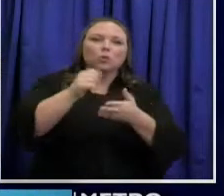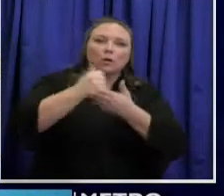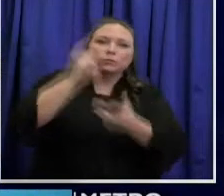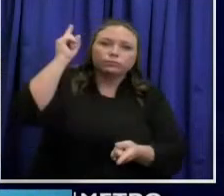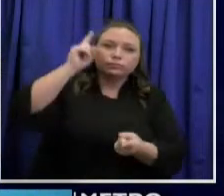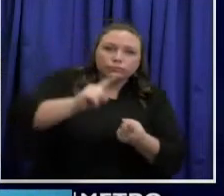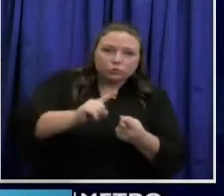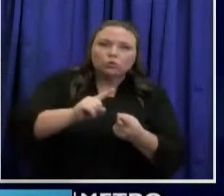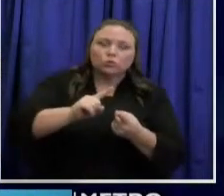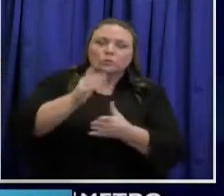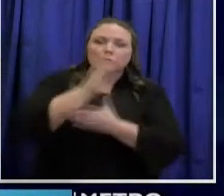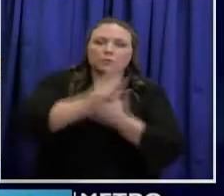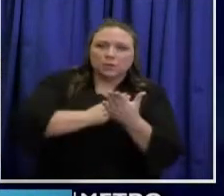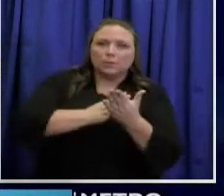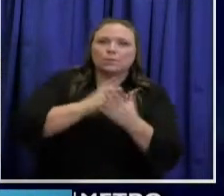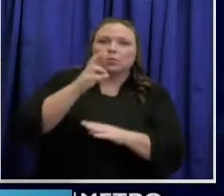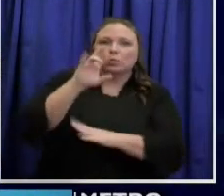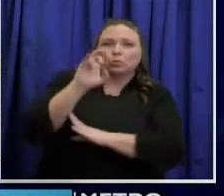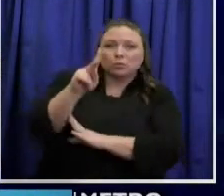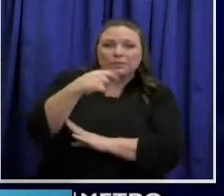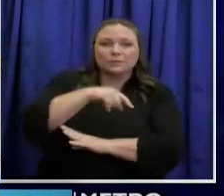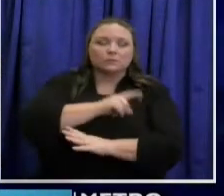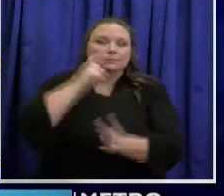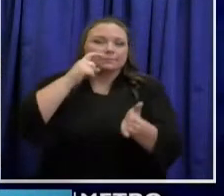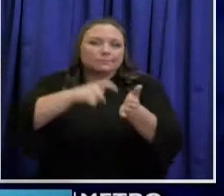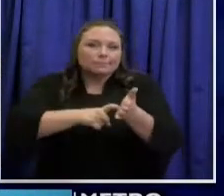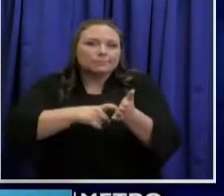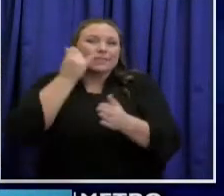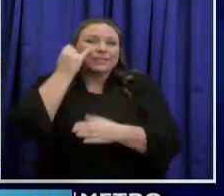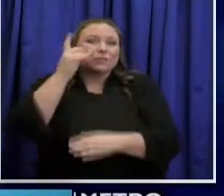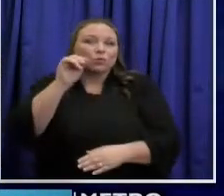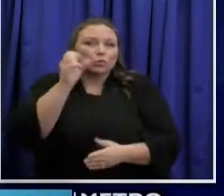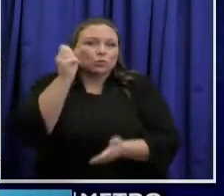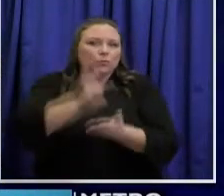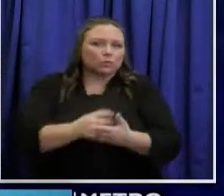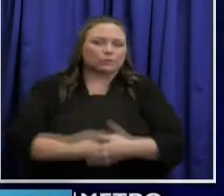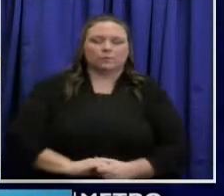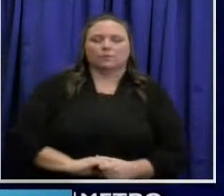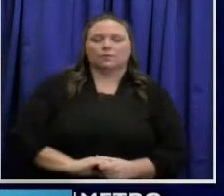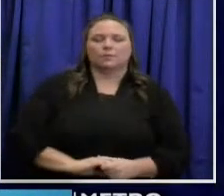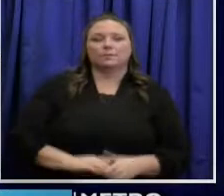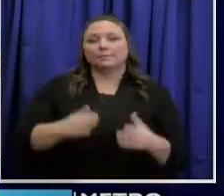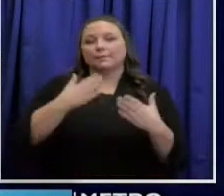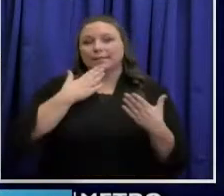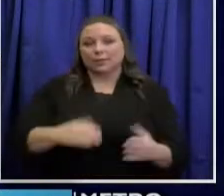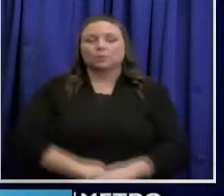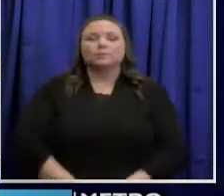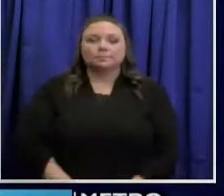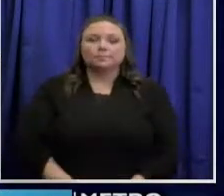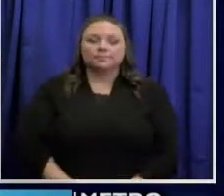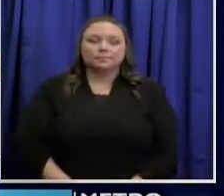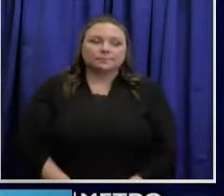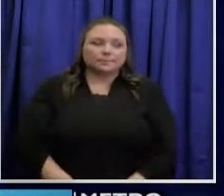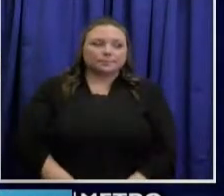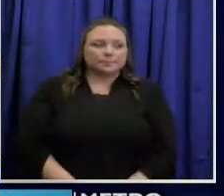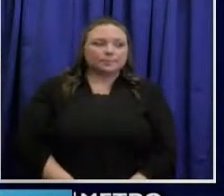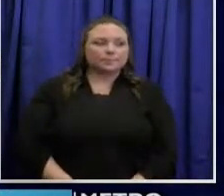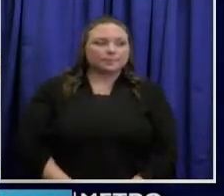reduce some of the risks that we see when we do approve these. Thank you.